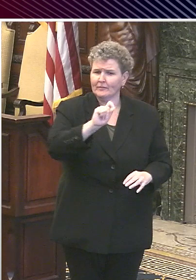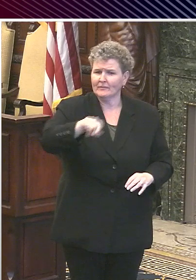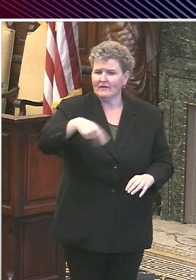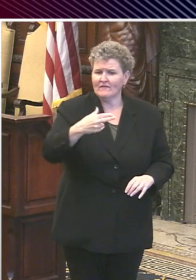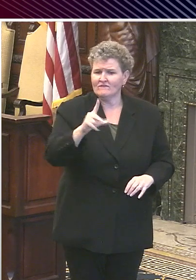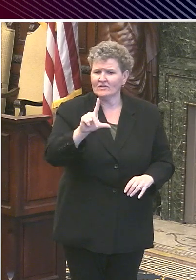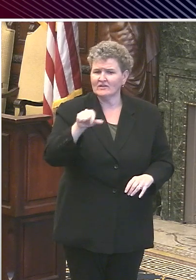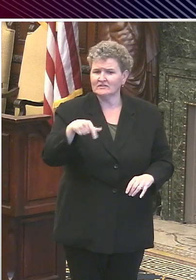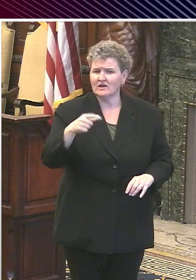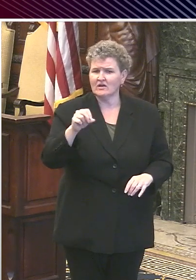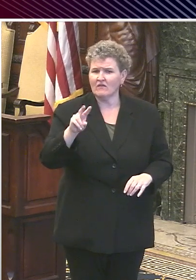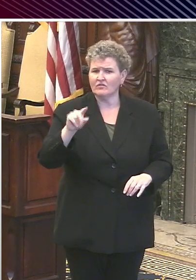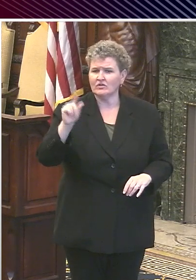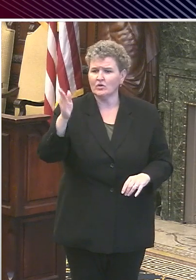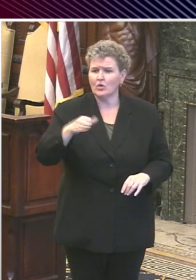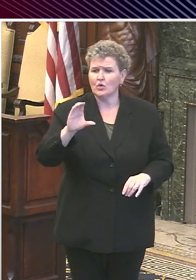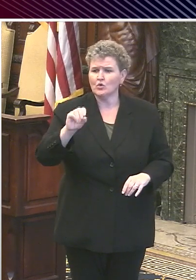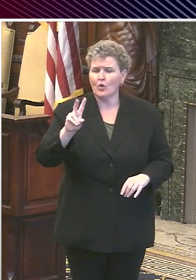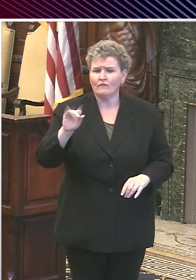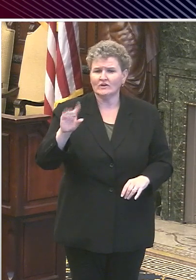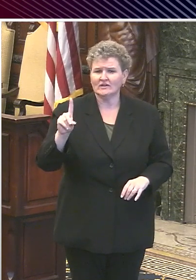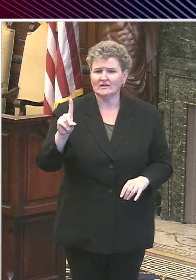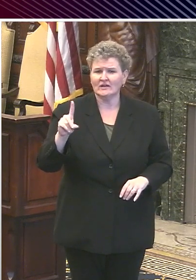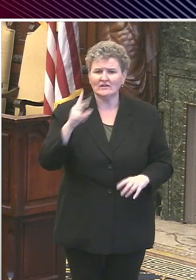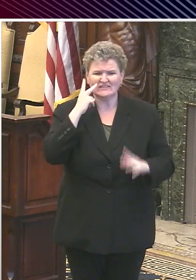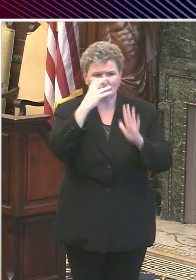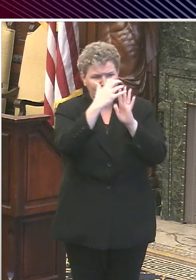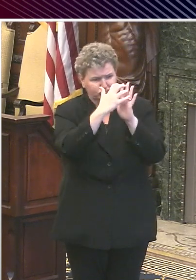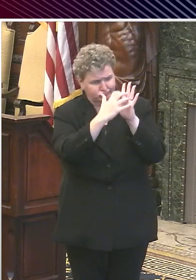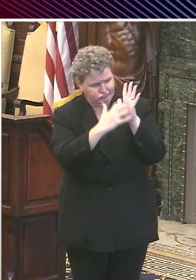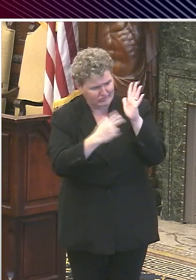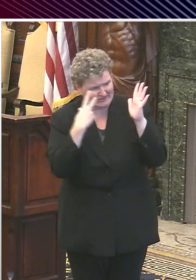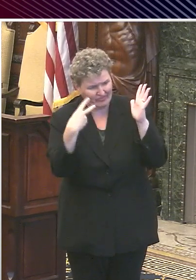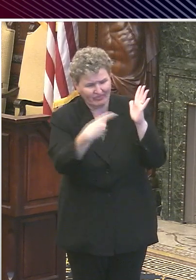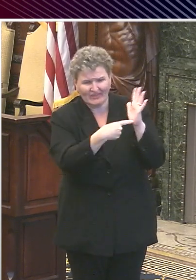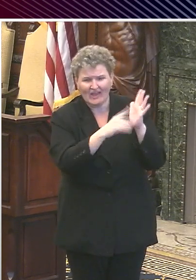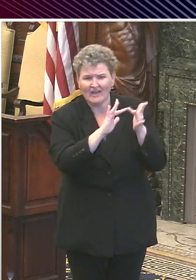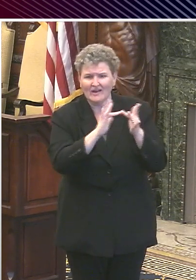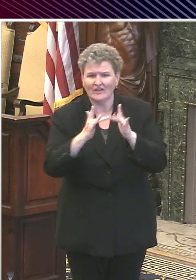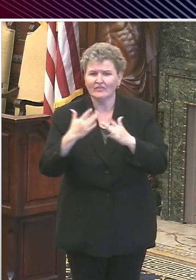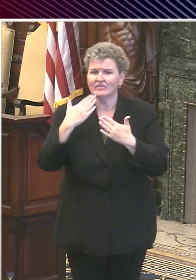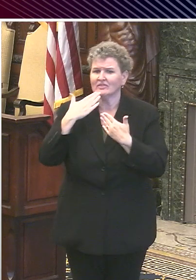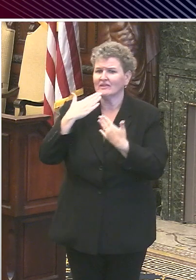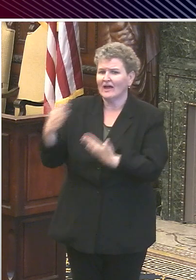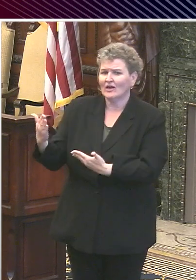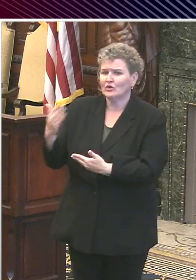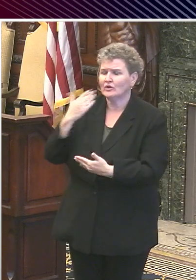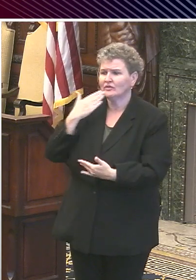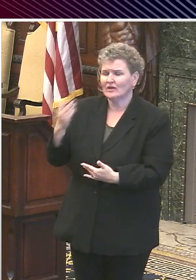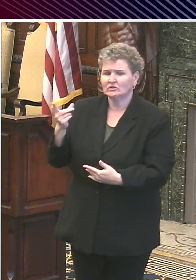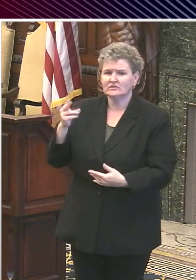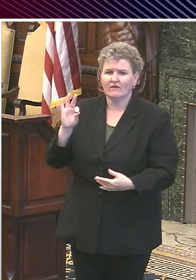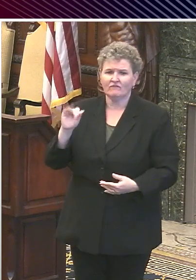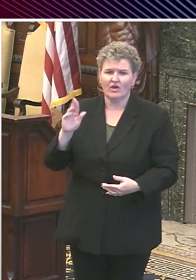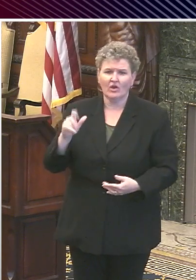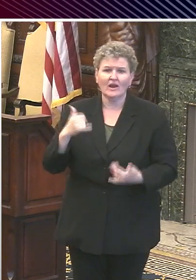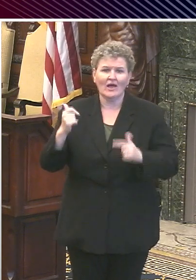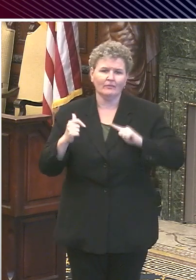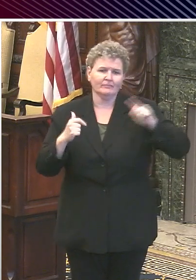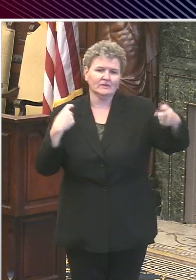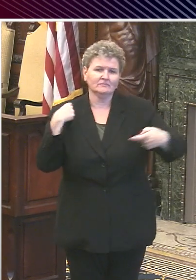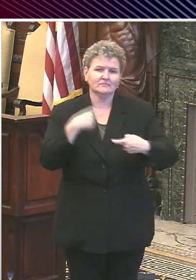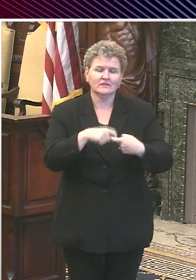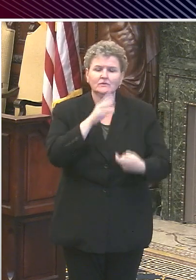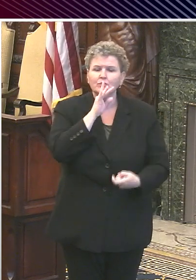www.phila.gov/COVID. Thanks. Thank you, Dr. Farley. And now we go to Armando for the Spanish